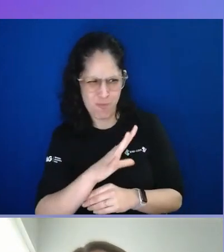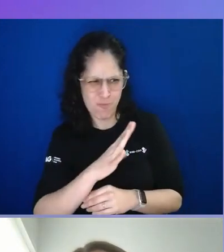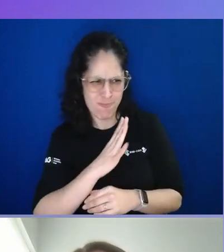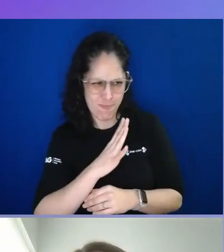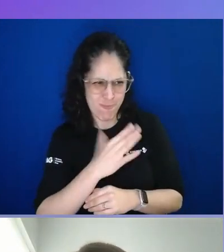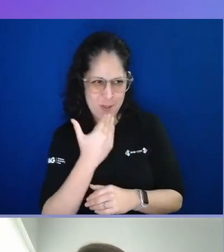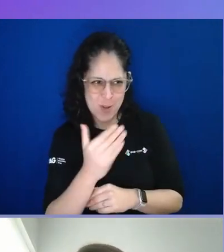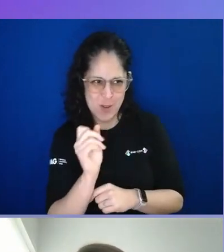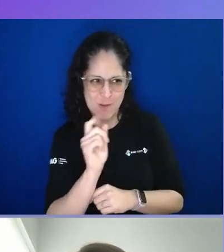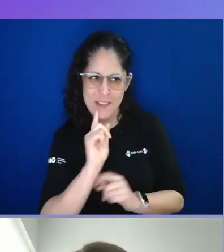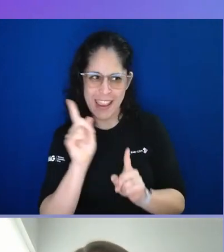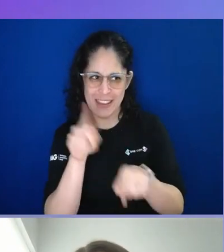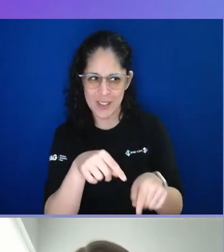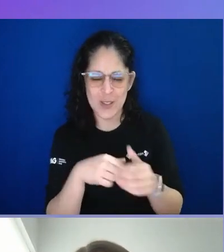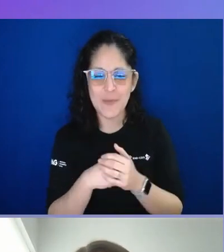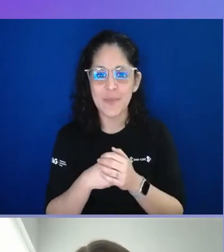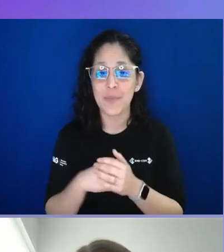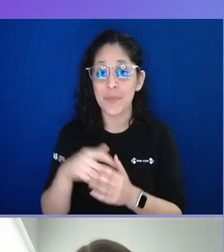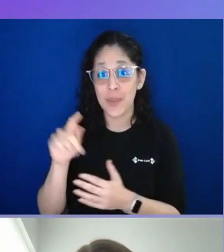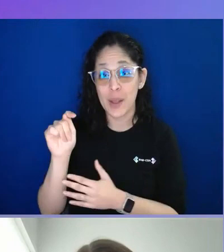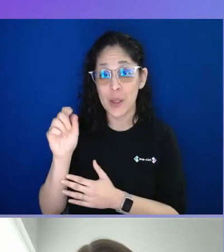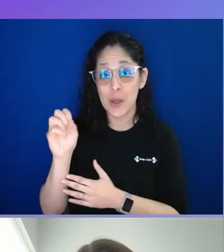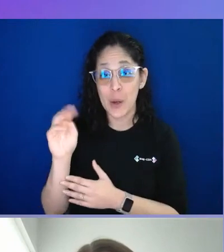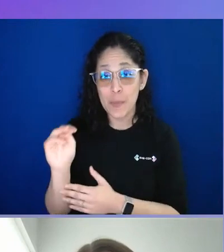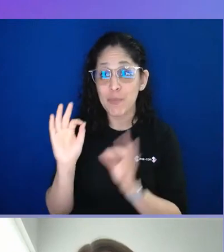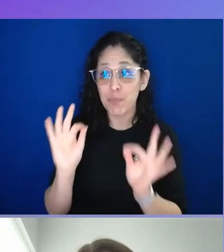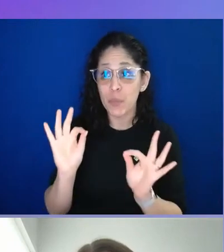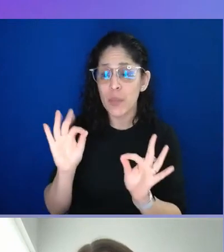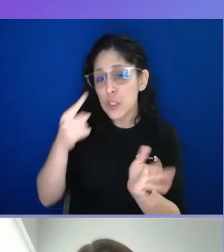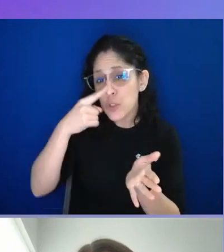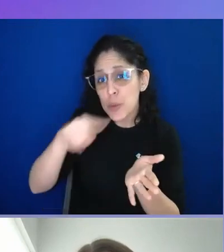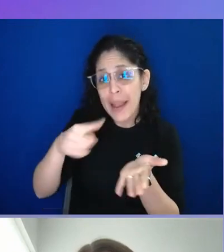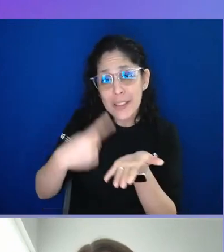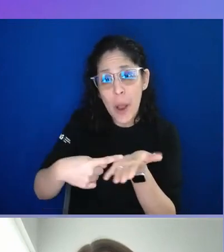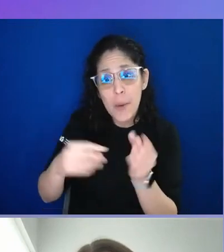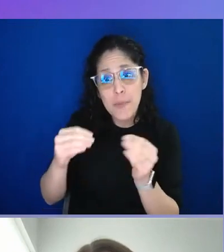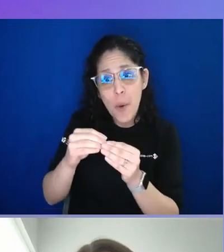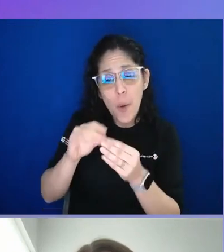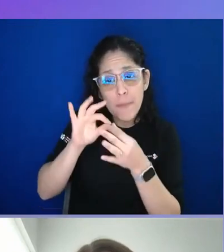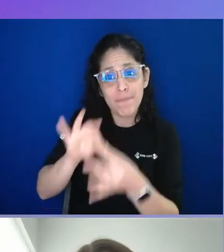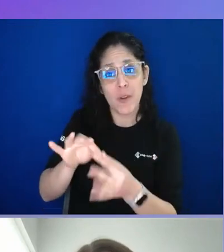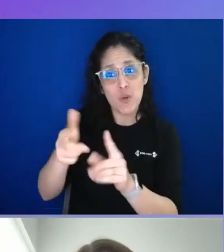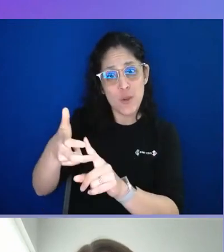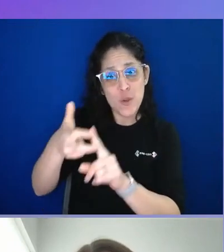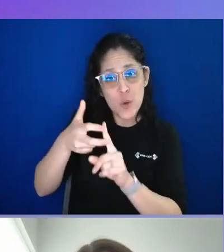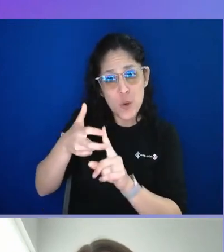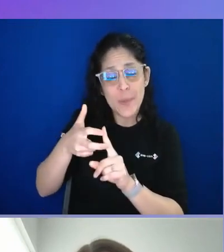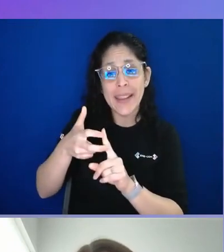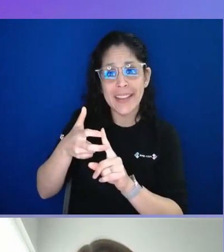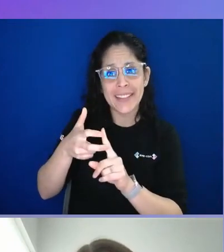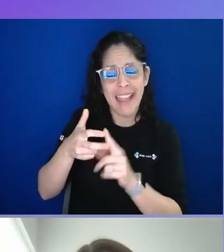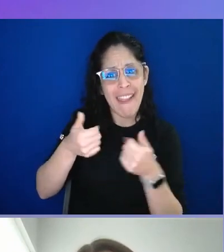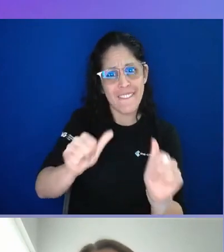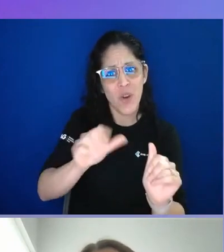All right. Can you talk more about the recruitment effort and the methods you use to engage